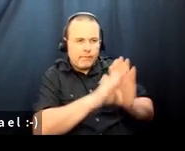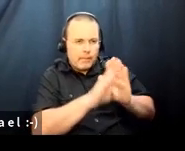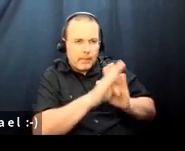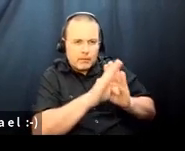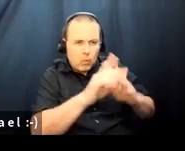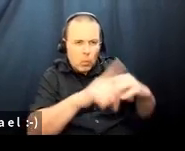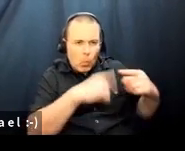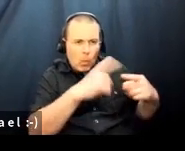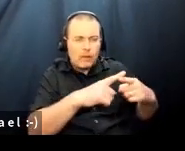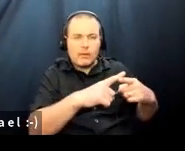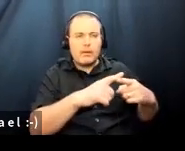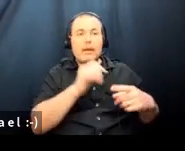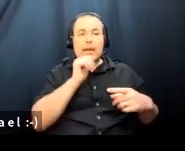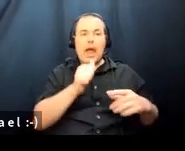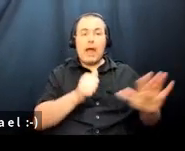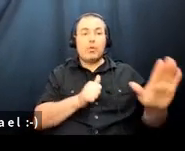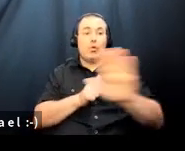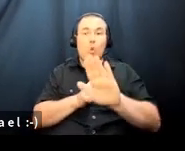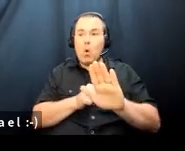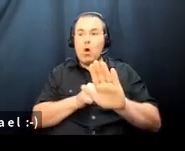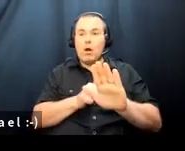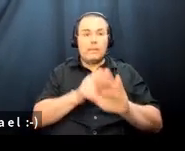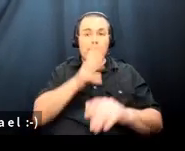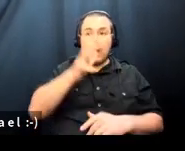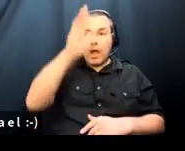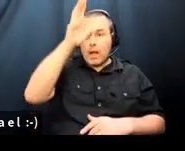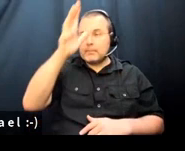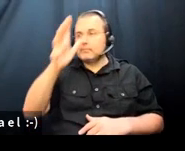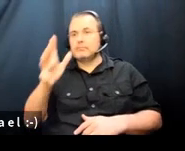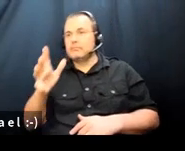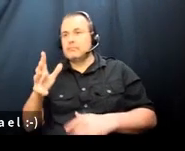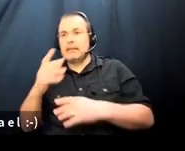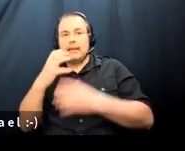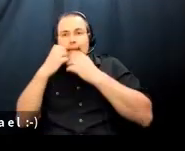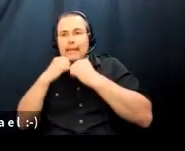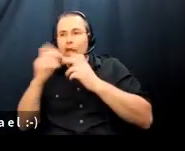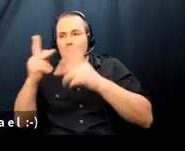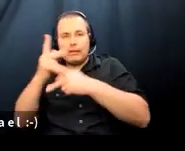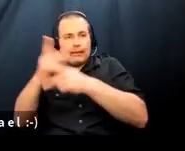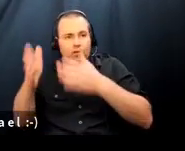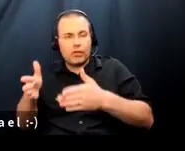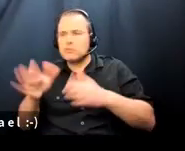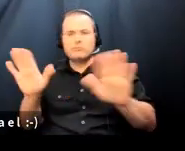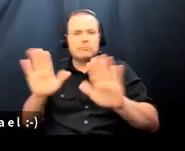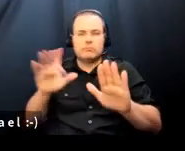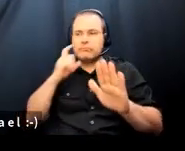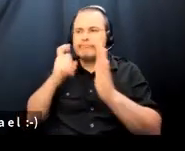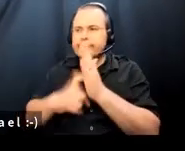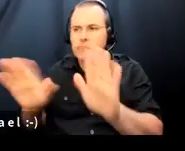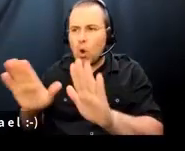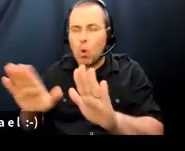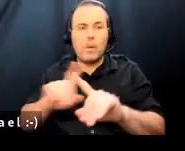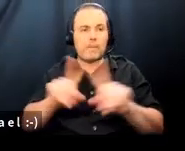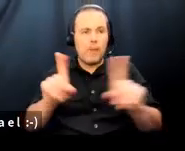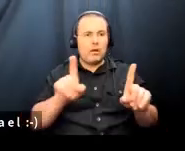talking not about your identification, moms and dads and caregivers. I'm talking about, when did the professionals finally board the